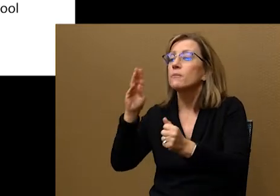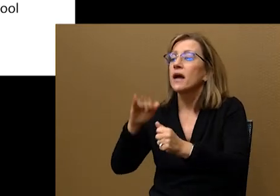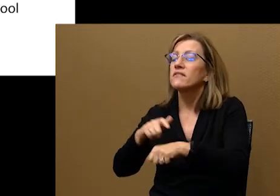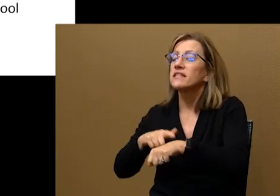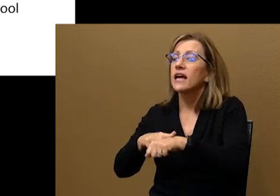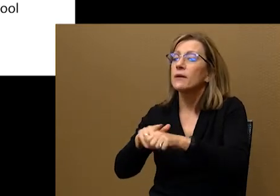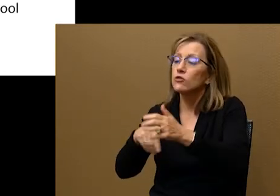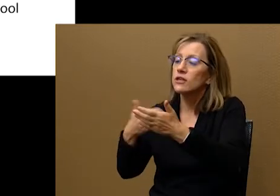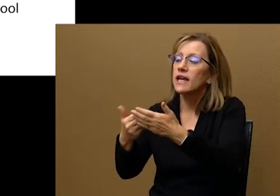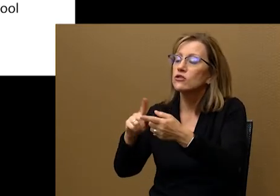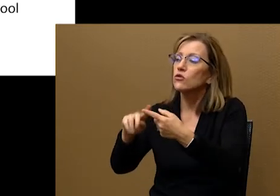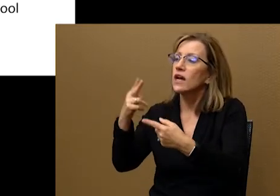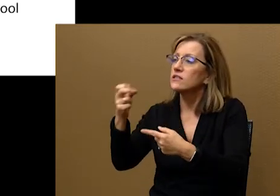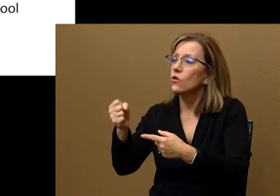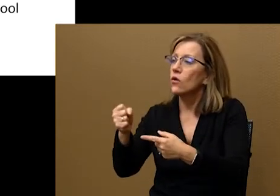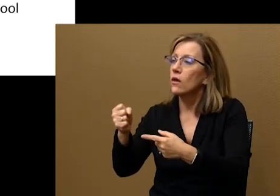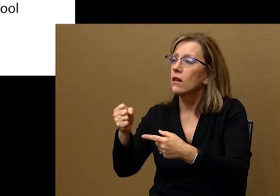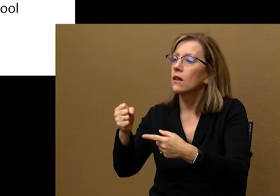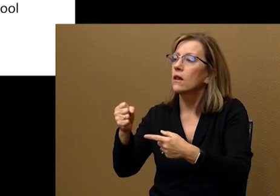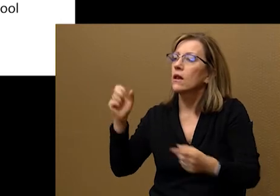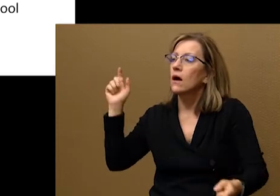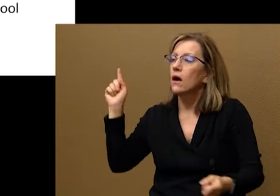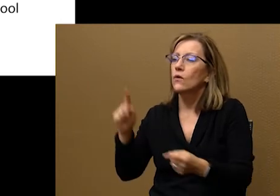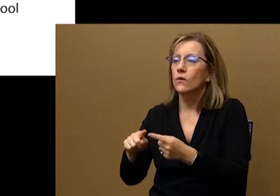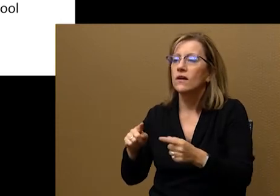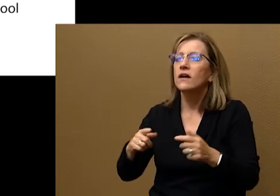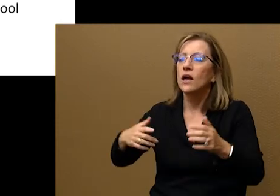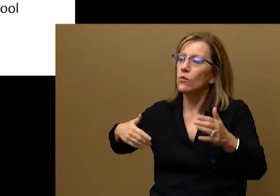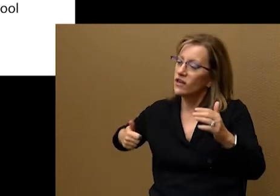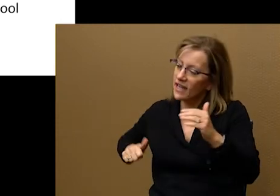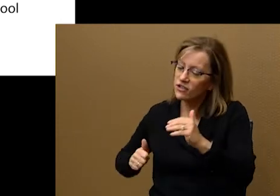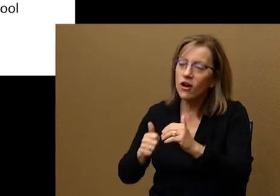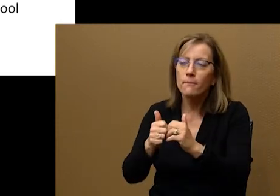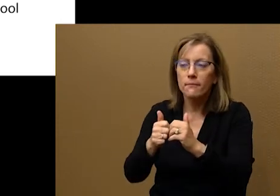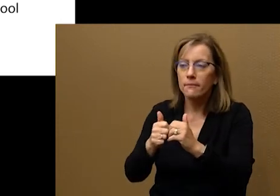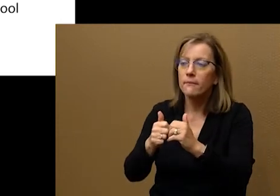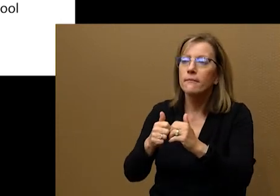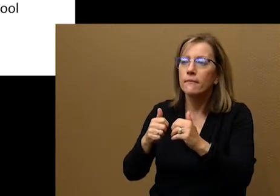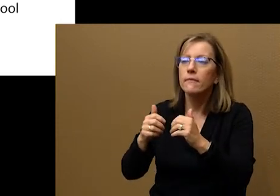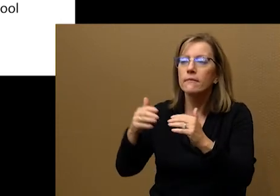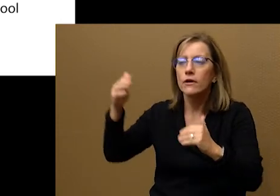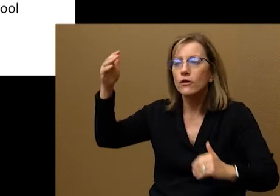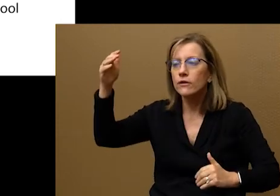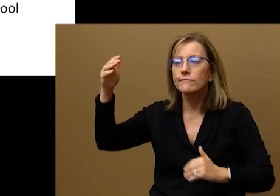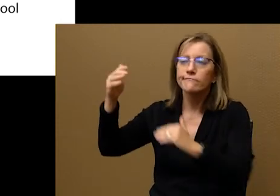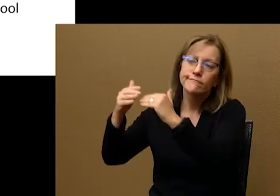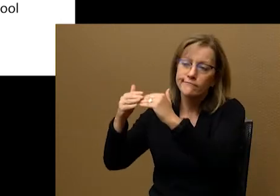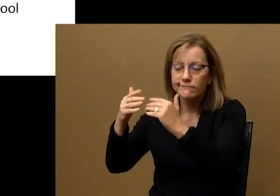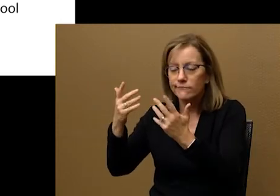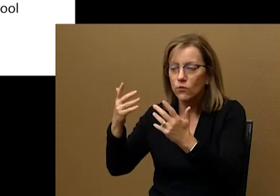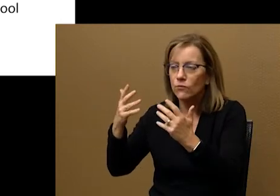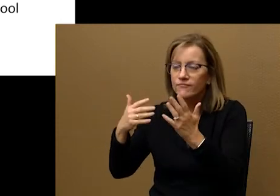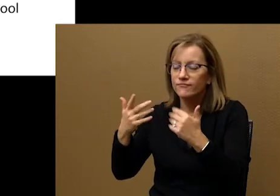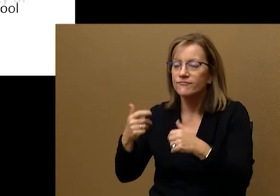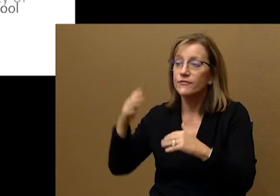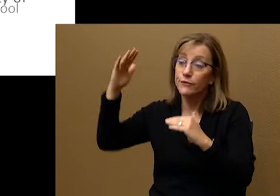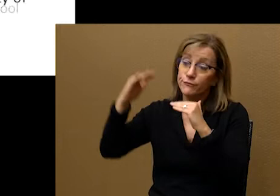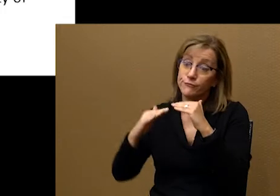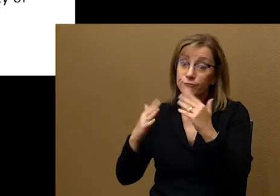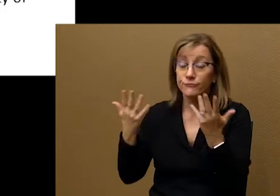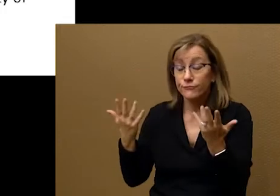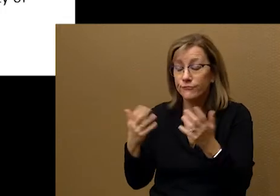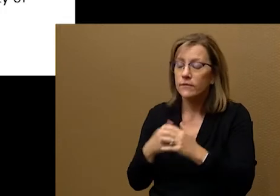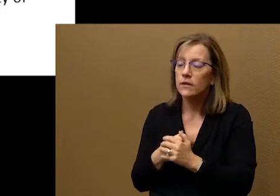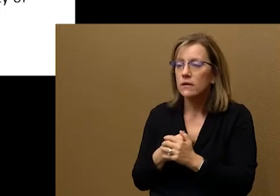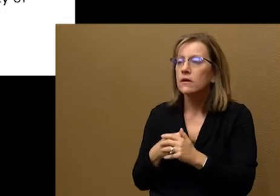school, or severely decrease. It's more an advantage in early elementary school and becomes less so in high school, apparently.